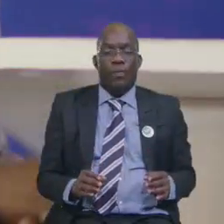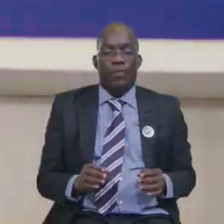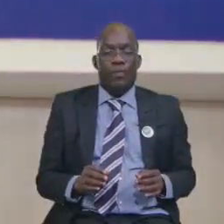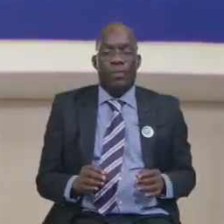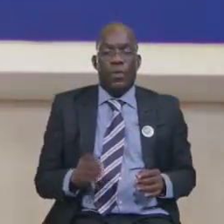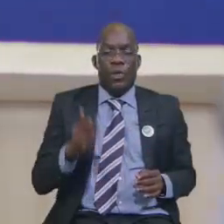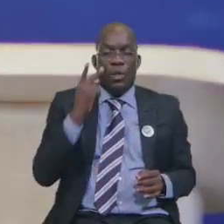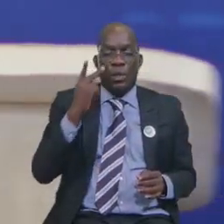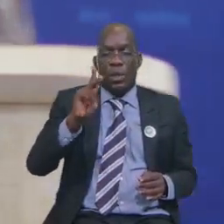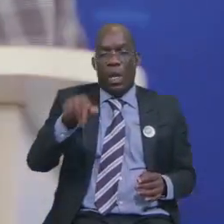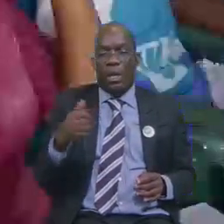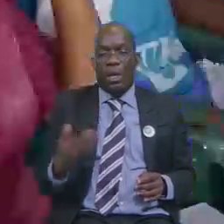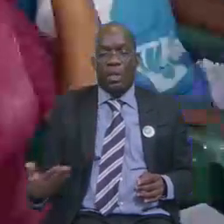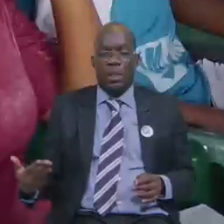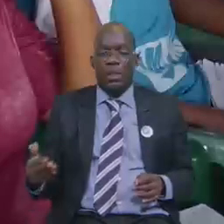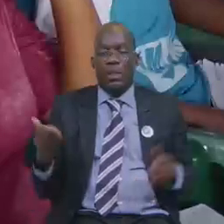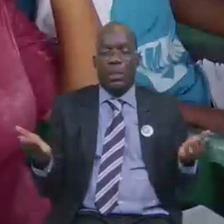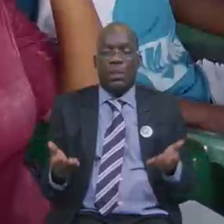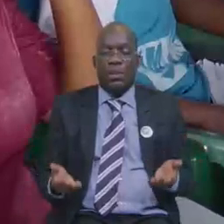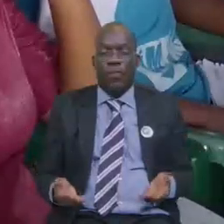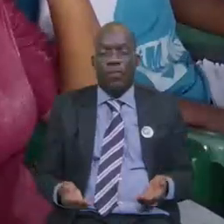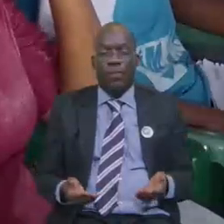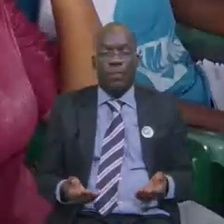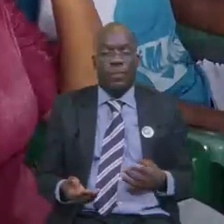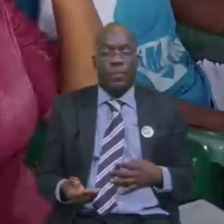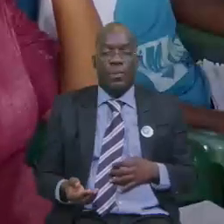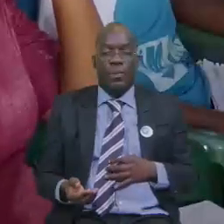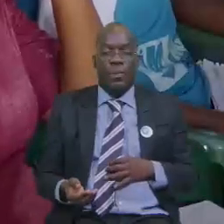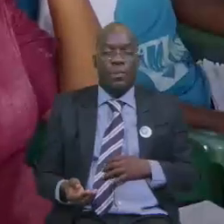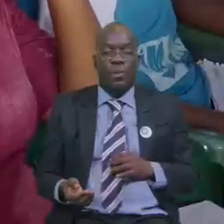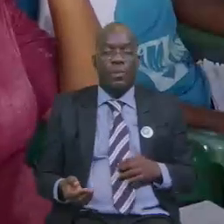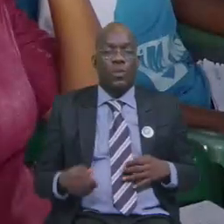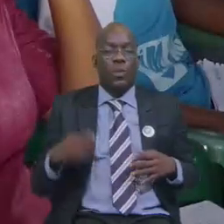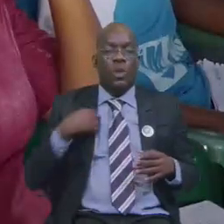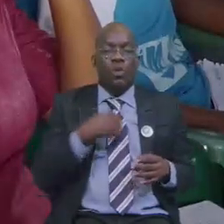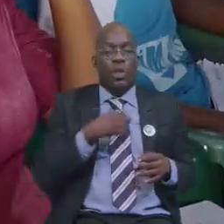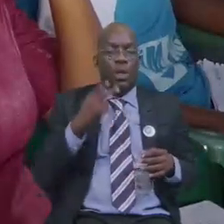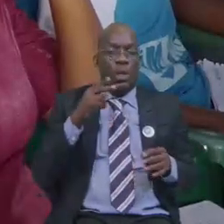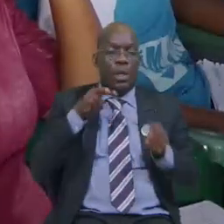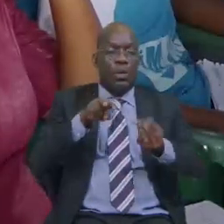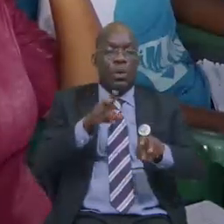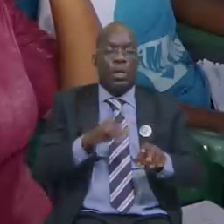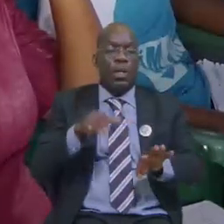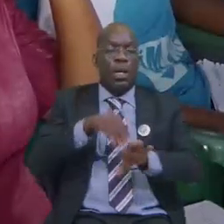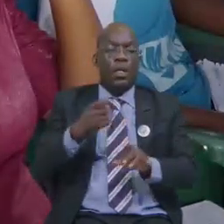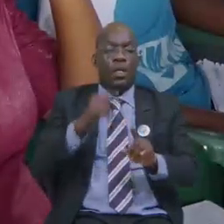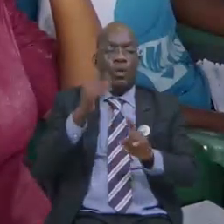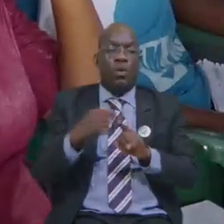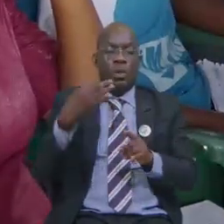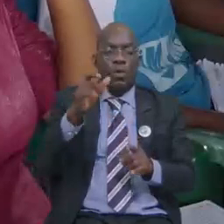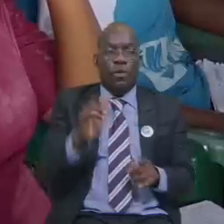another thing here. We're looking at the word of God, the must